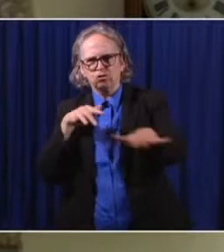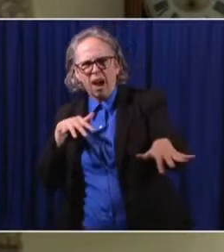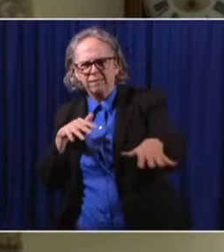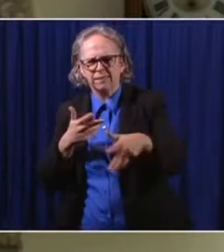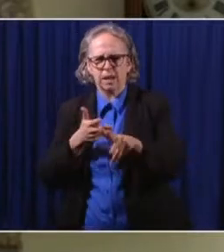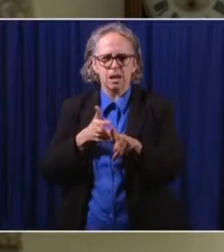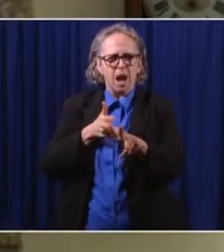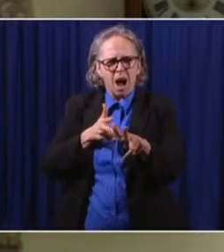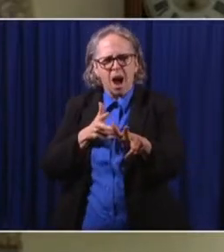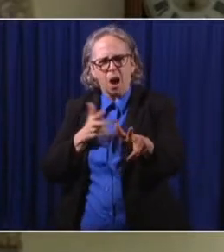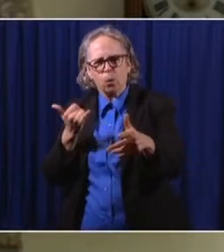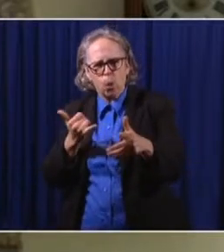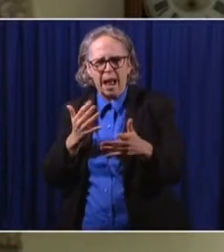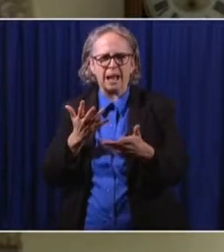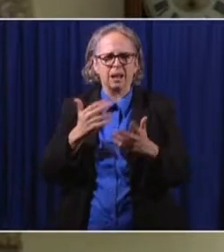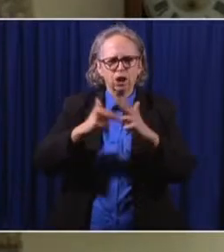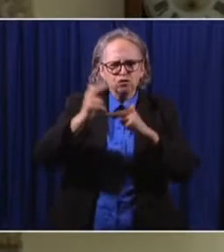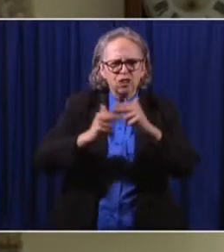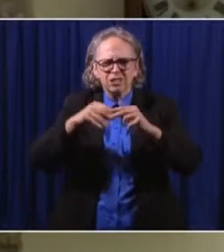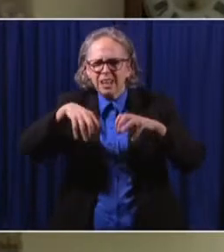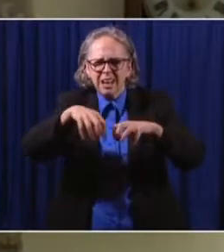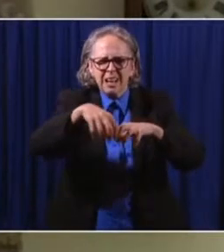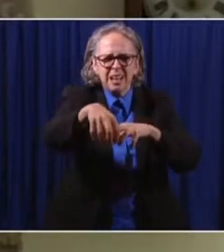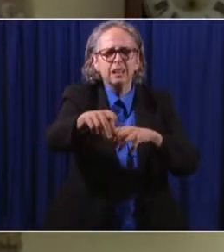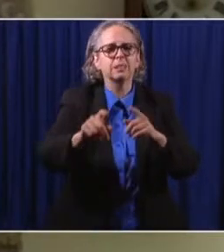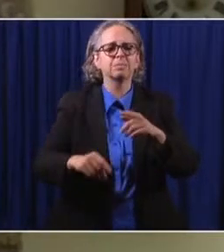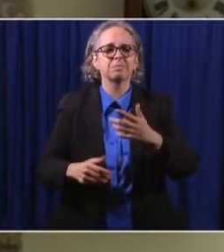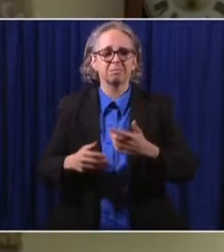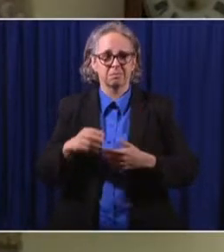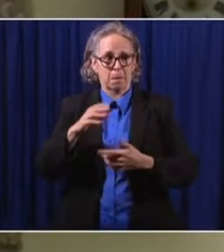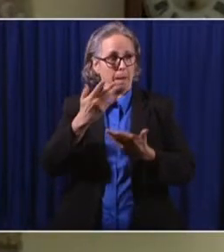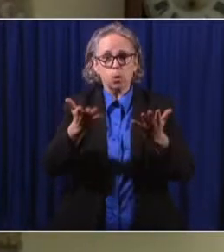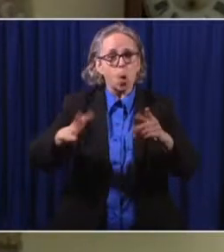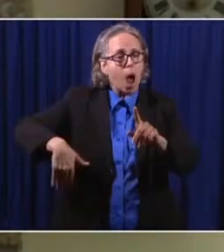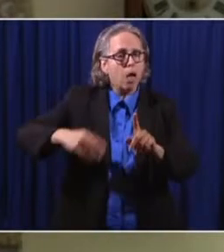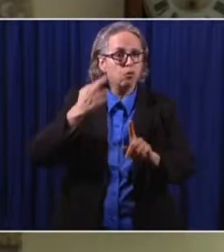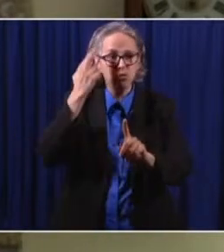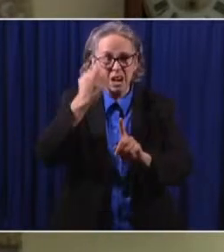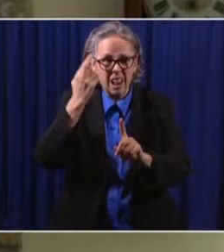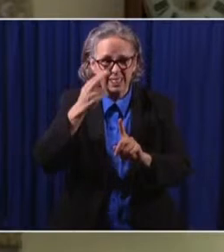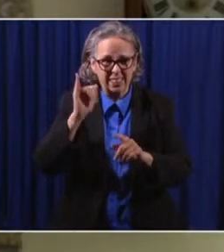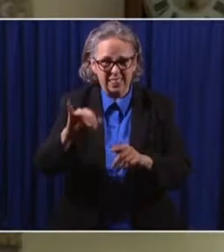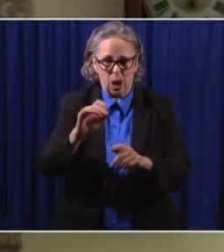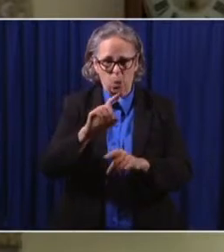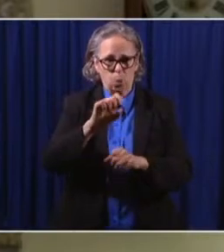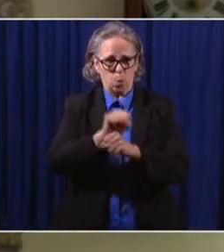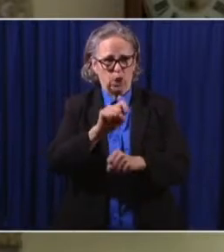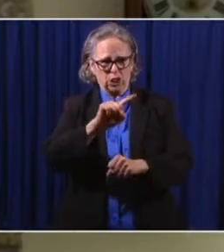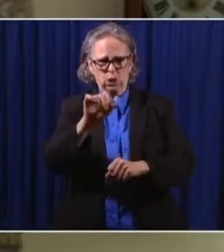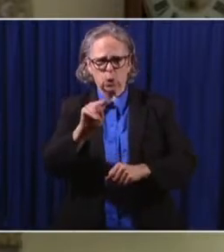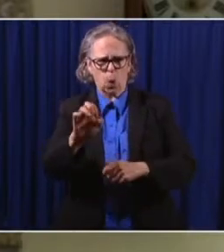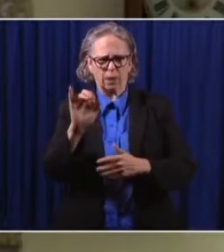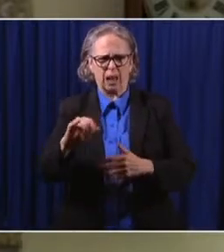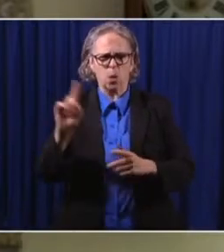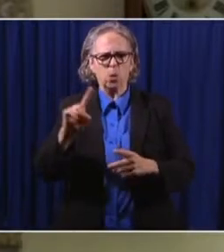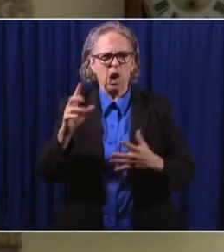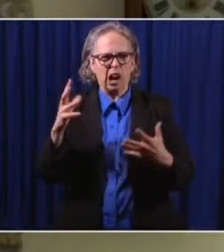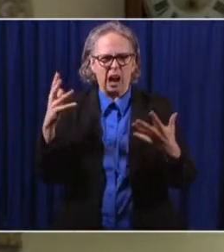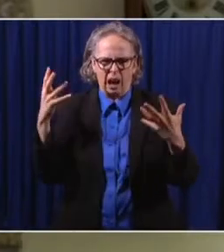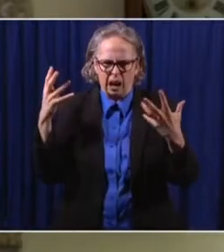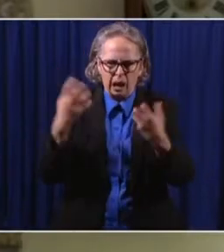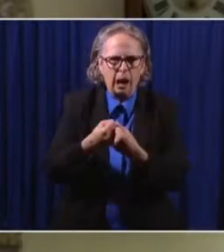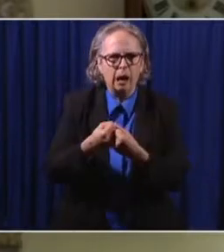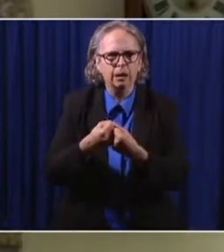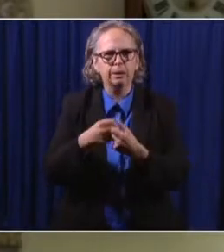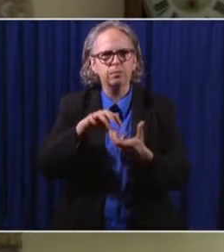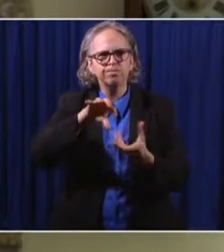know is how often these work zones are a place where accidents occur. And so we want to talk a